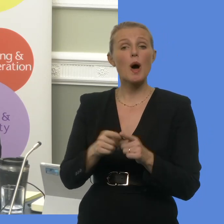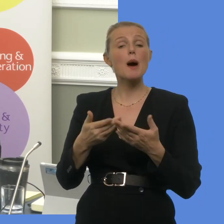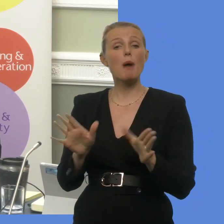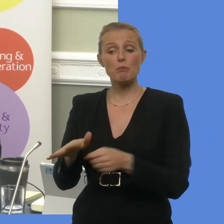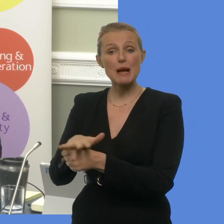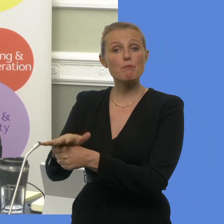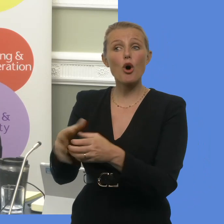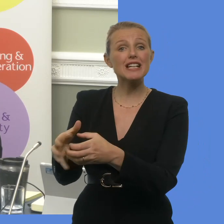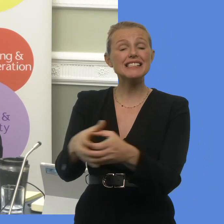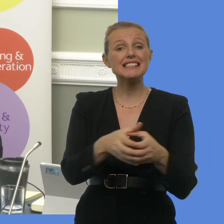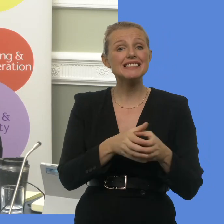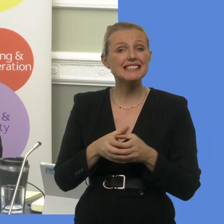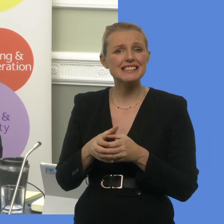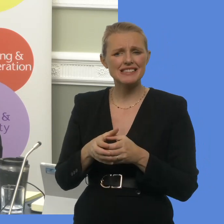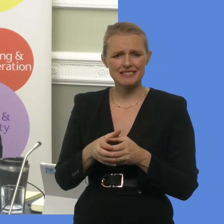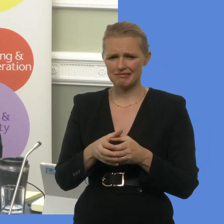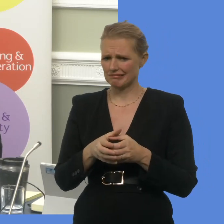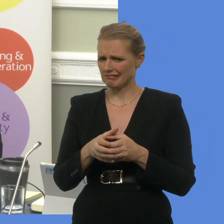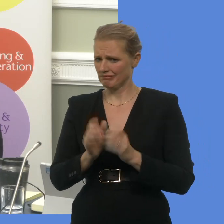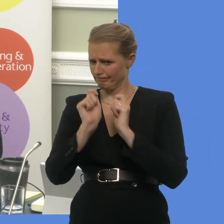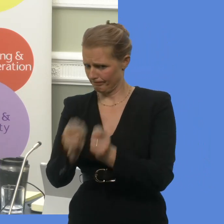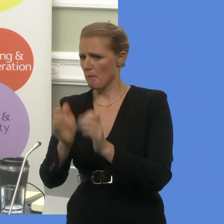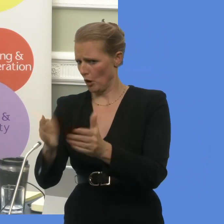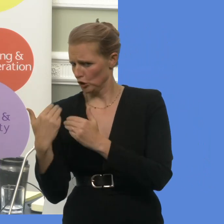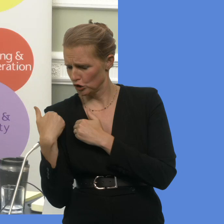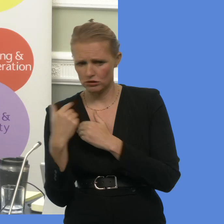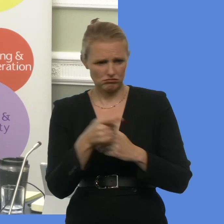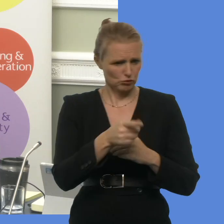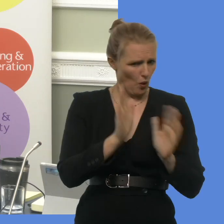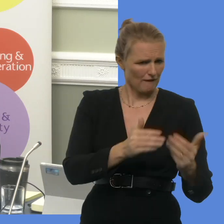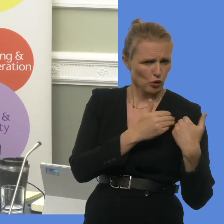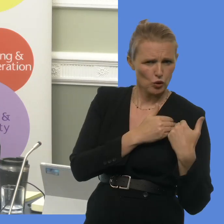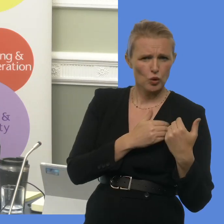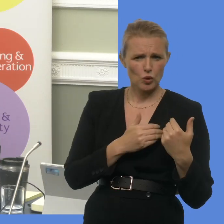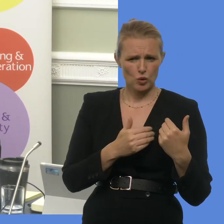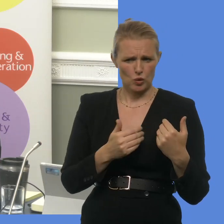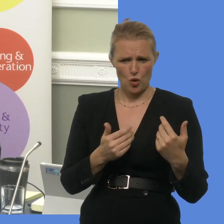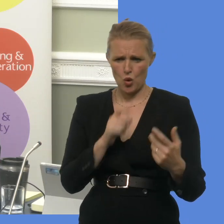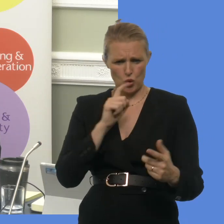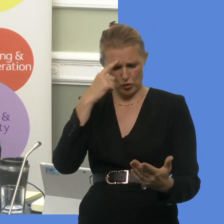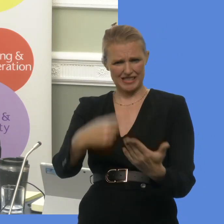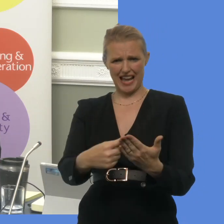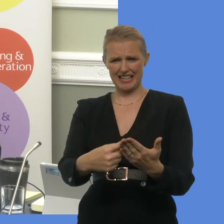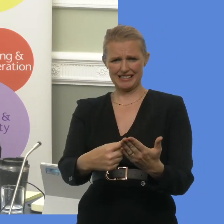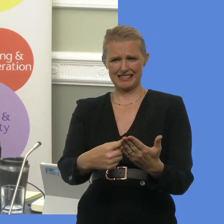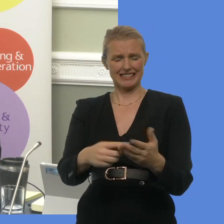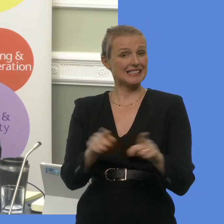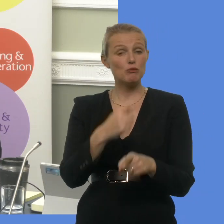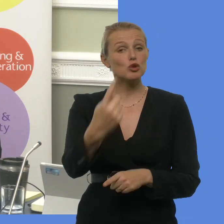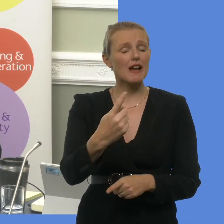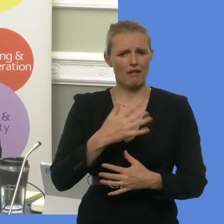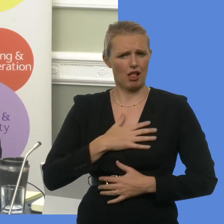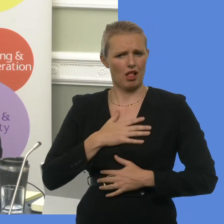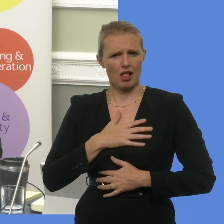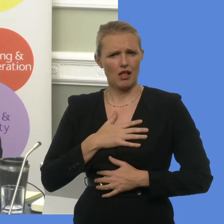were being identified, particularly ongoing. I had concerns also, like yourselves, around the